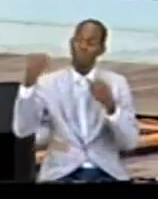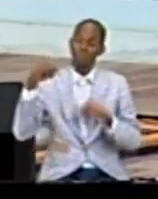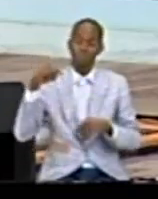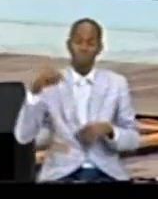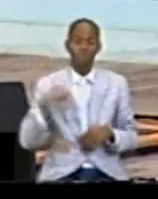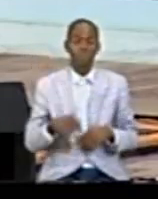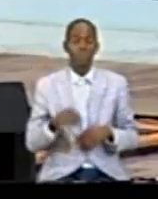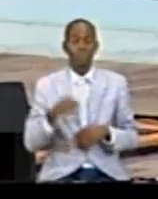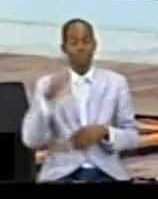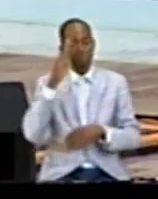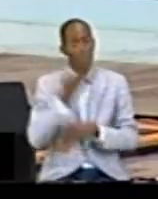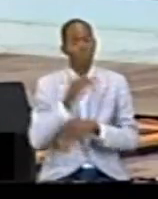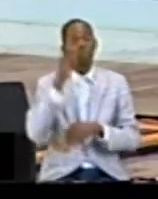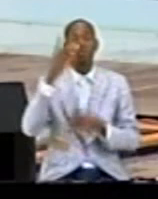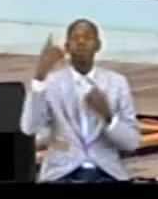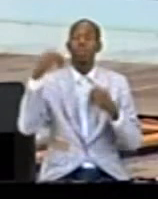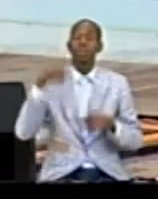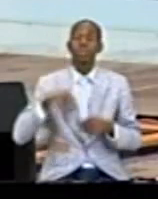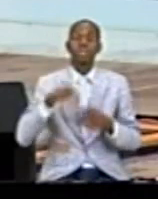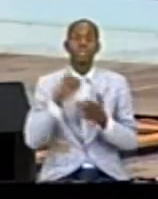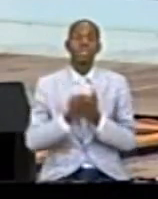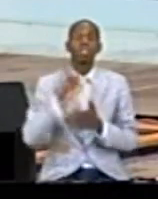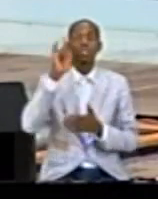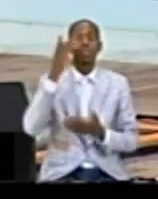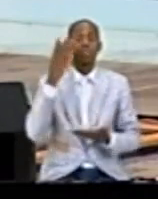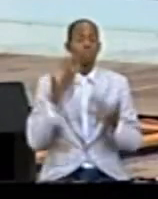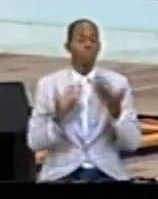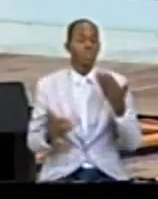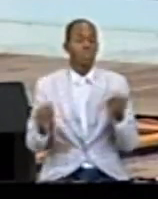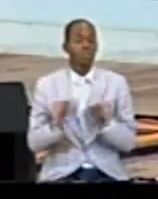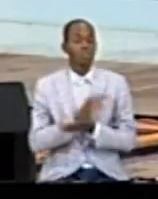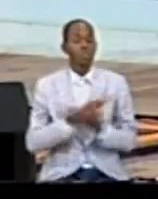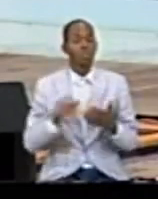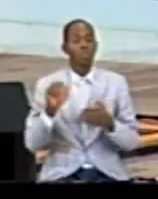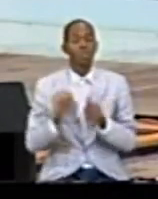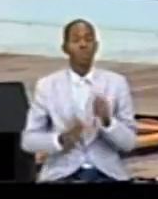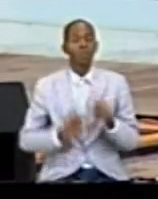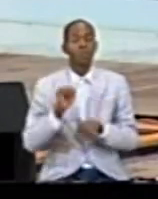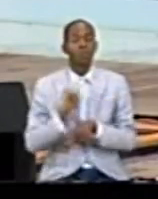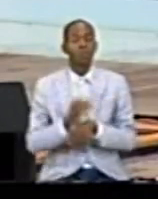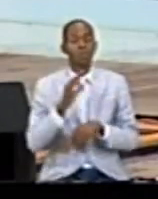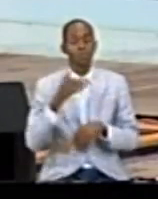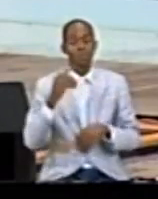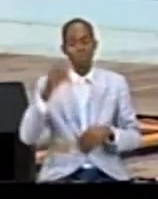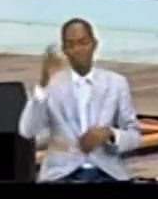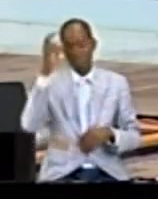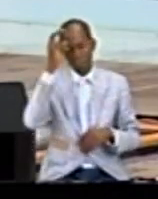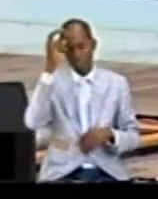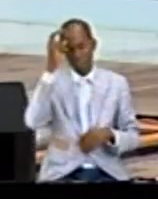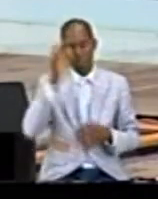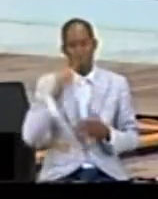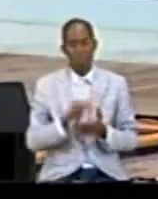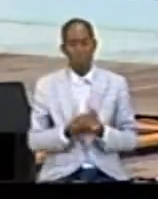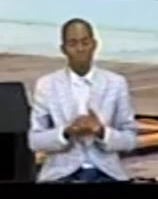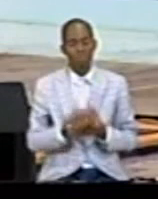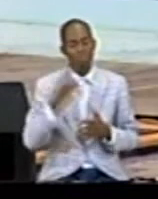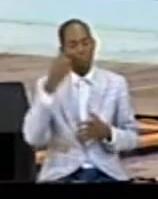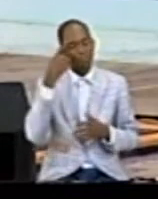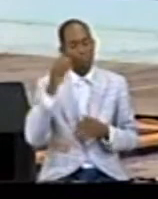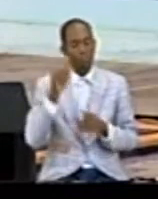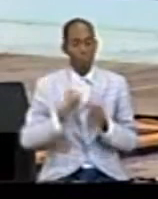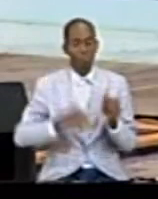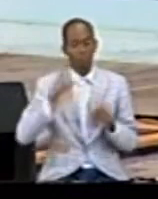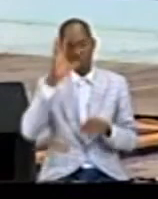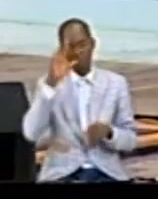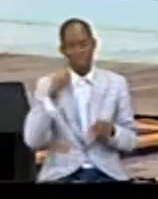that he might destroy every work of the devil for every brother